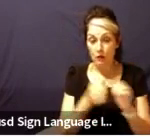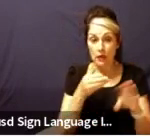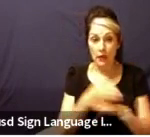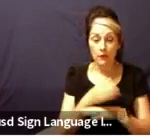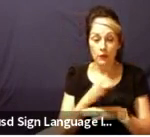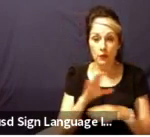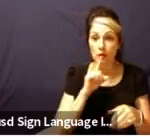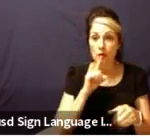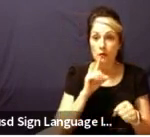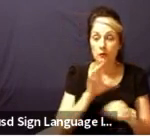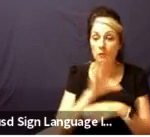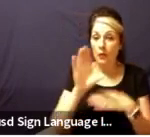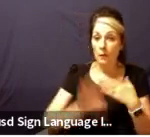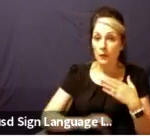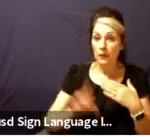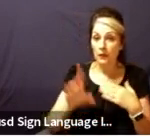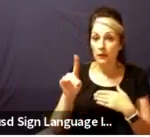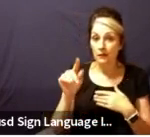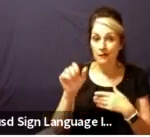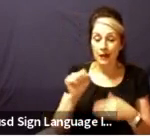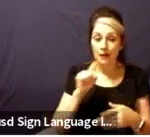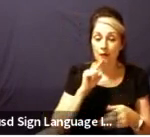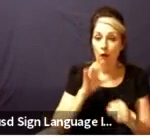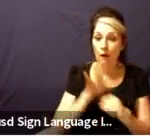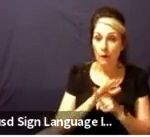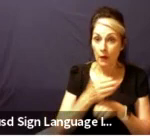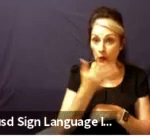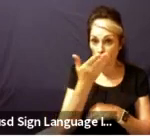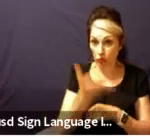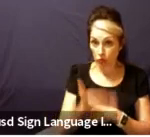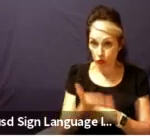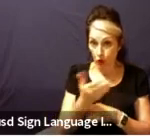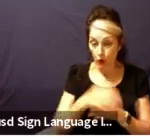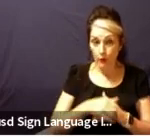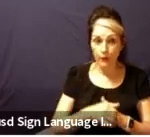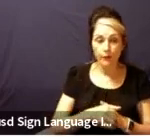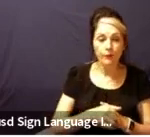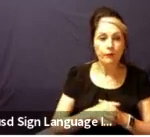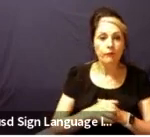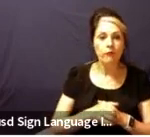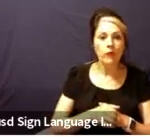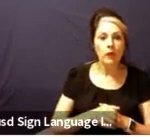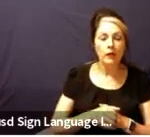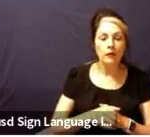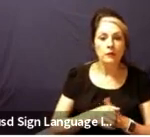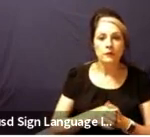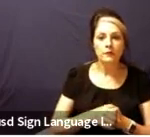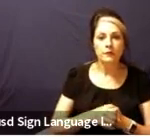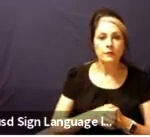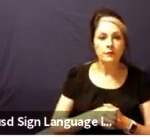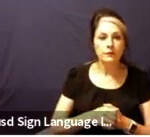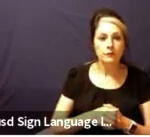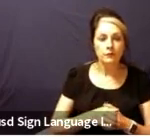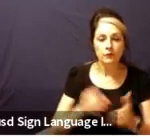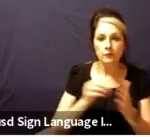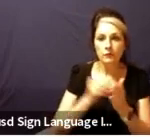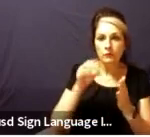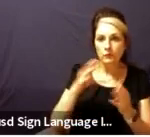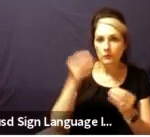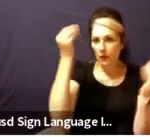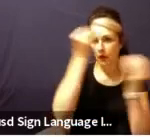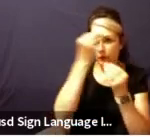data confirmation. From the student